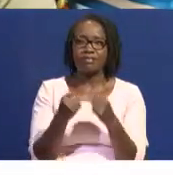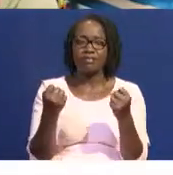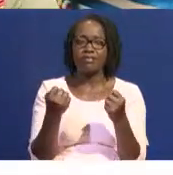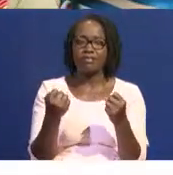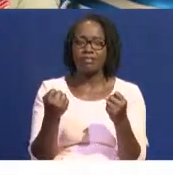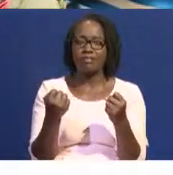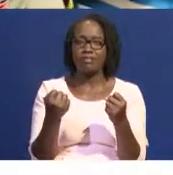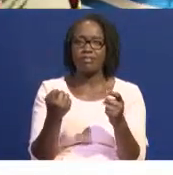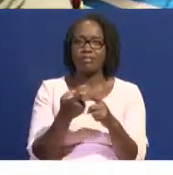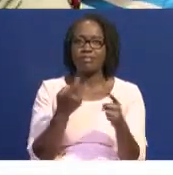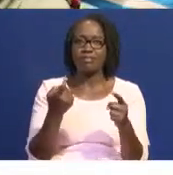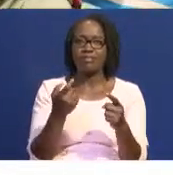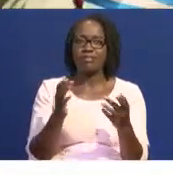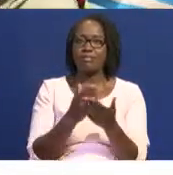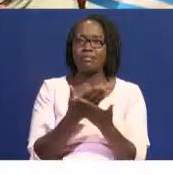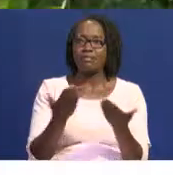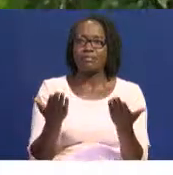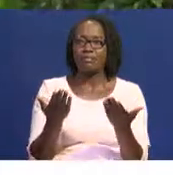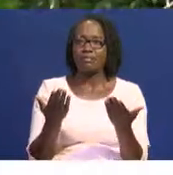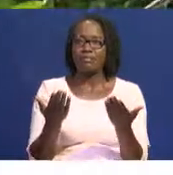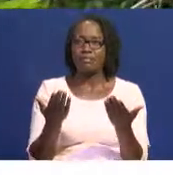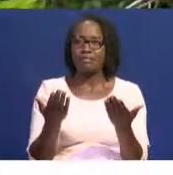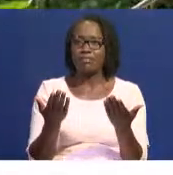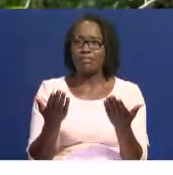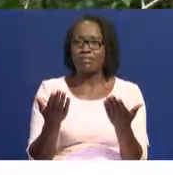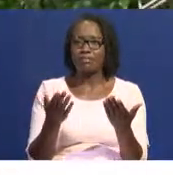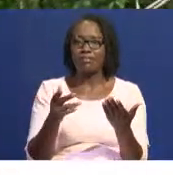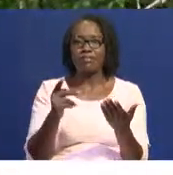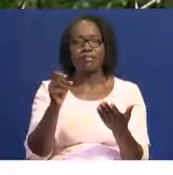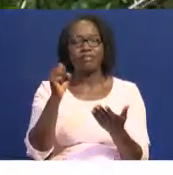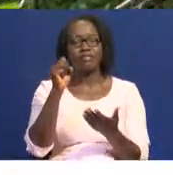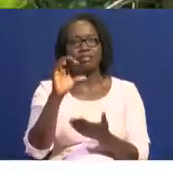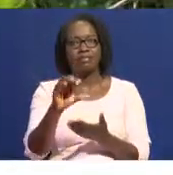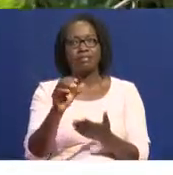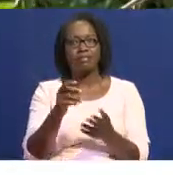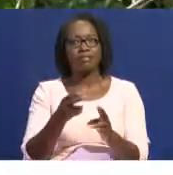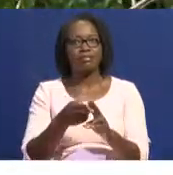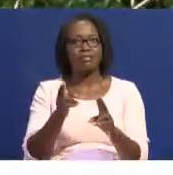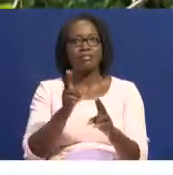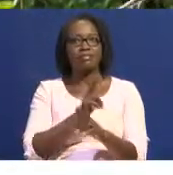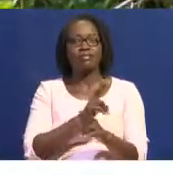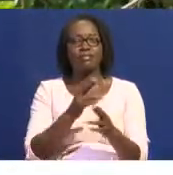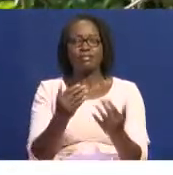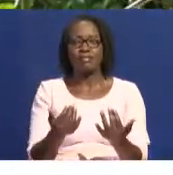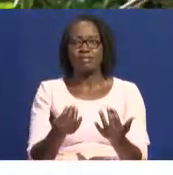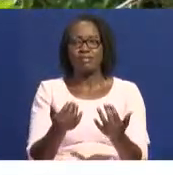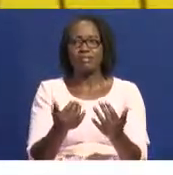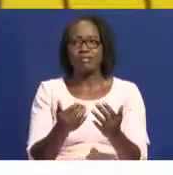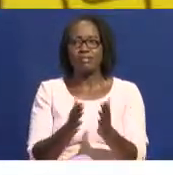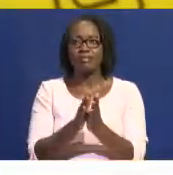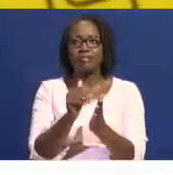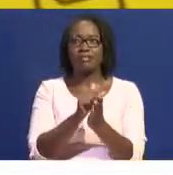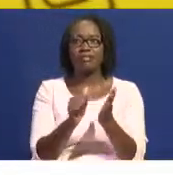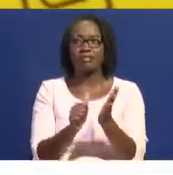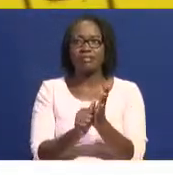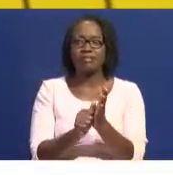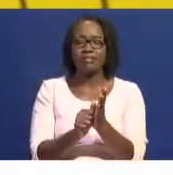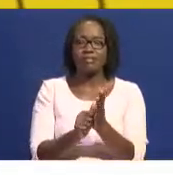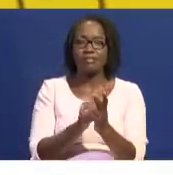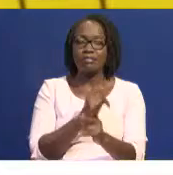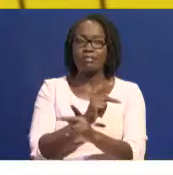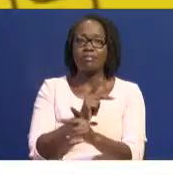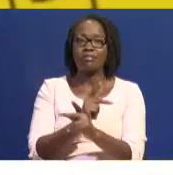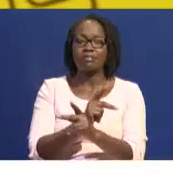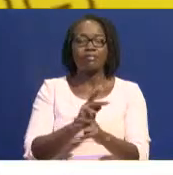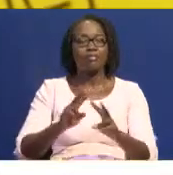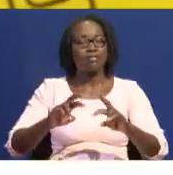space craft or a satellite. KSA has retrieved the debris, which is now under the agency's custody for